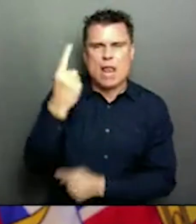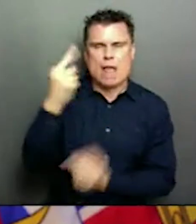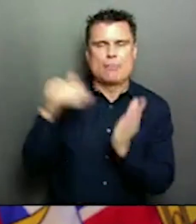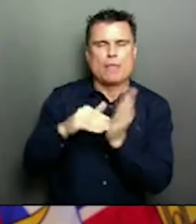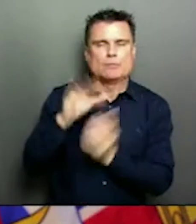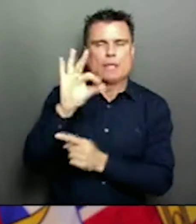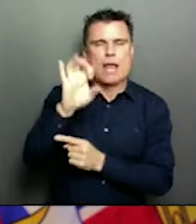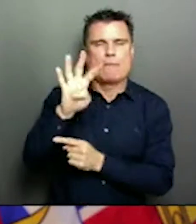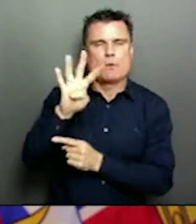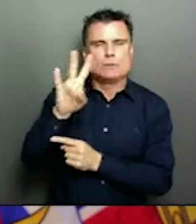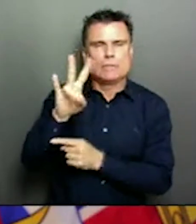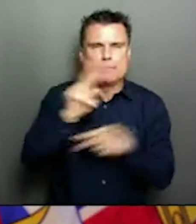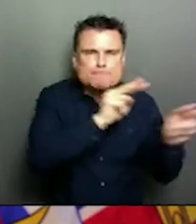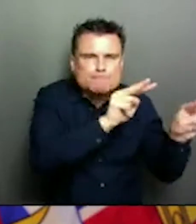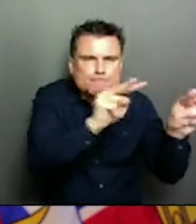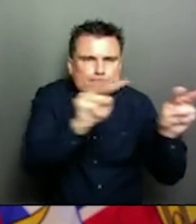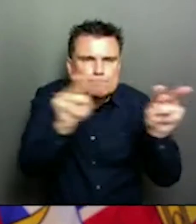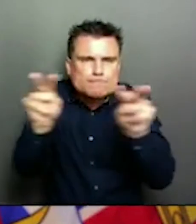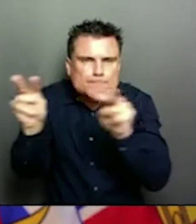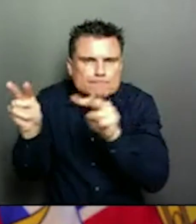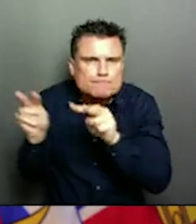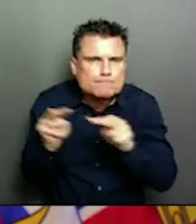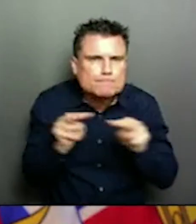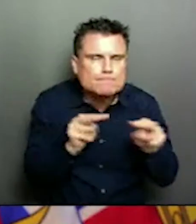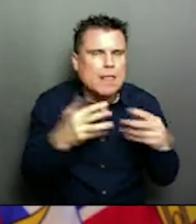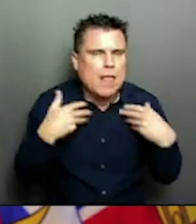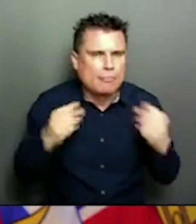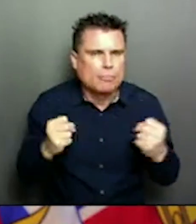28,948 people who have recovered from COVID-19.